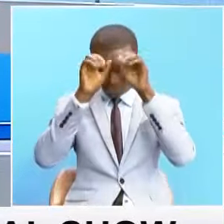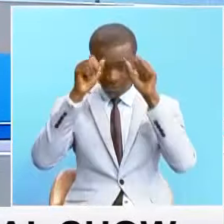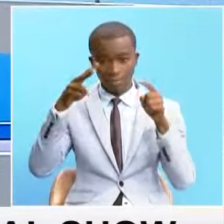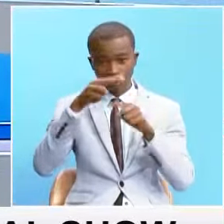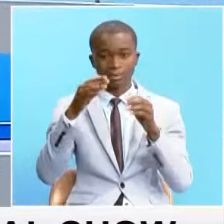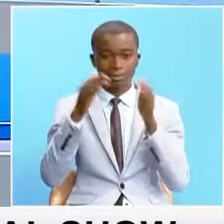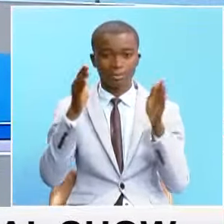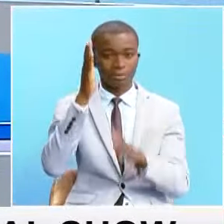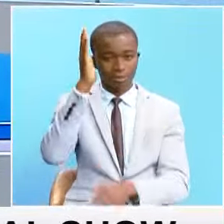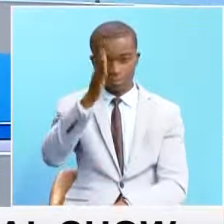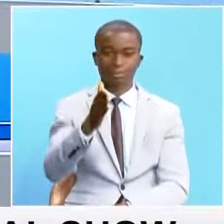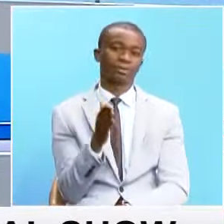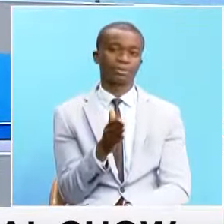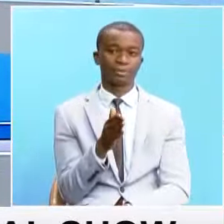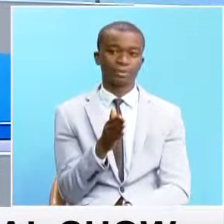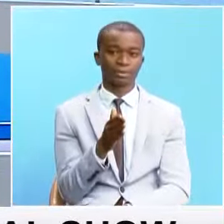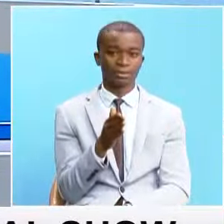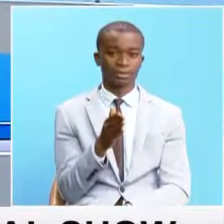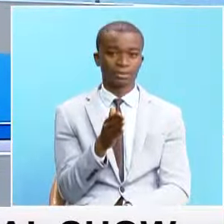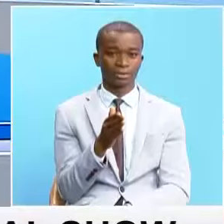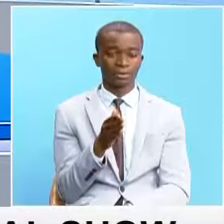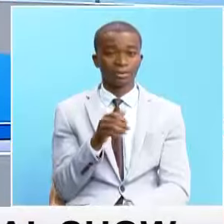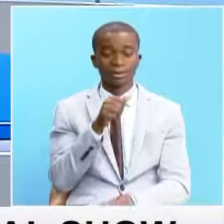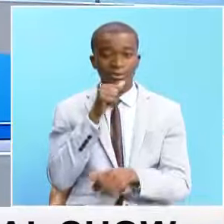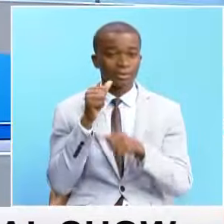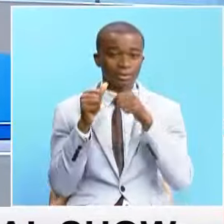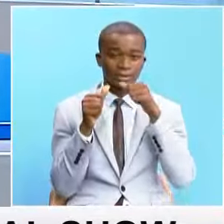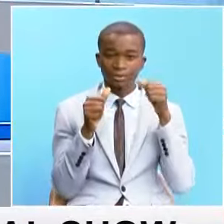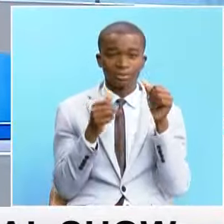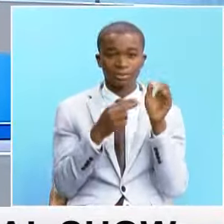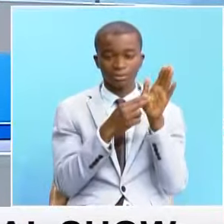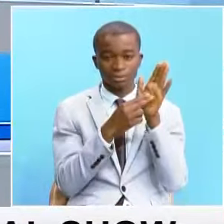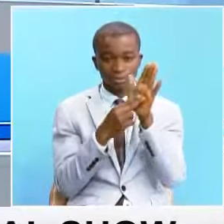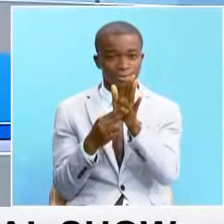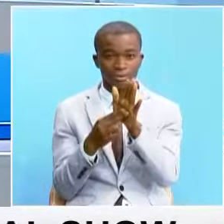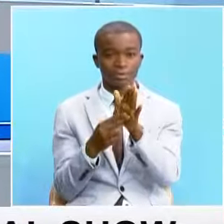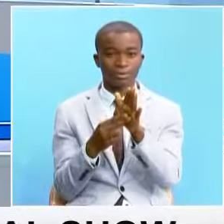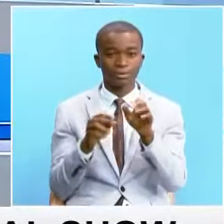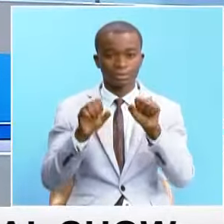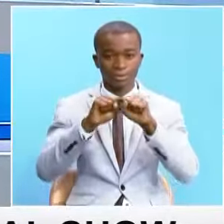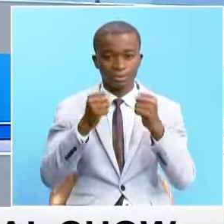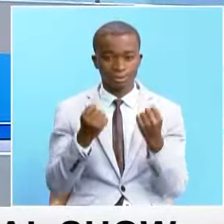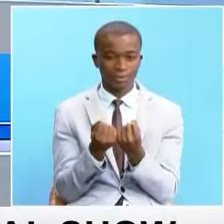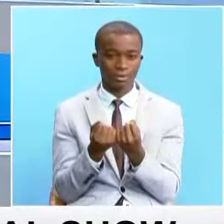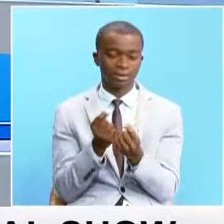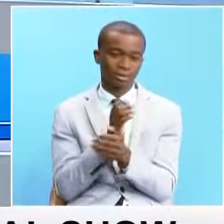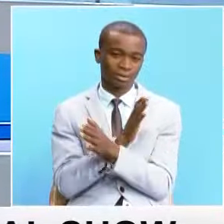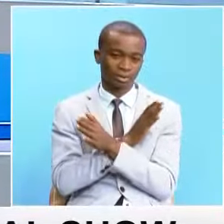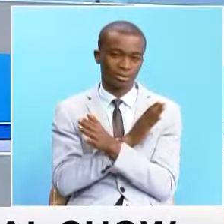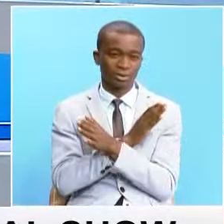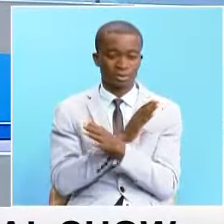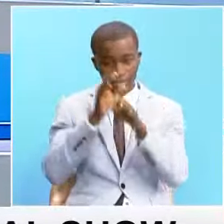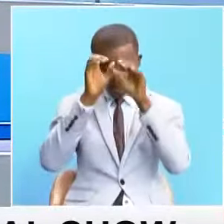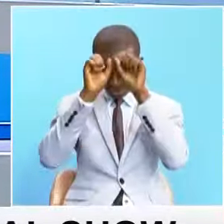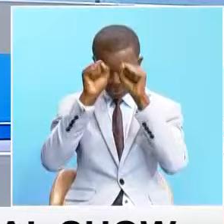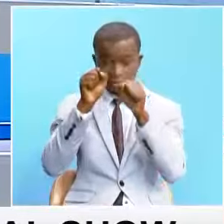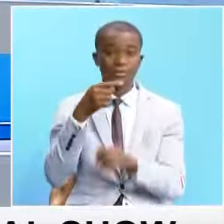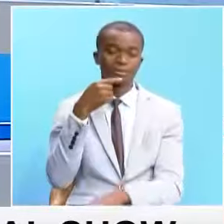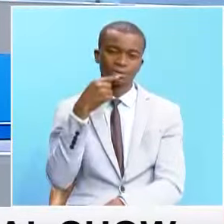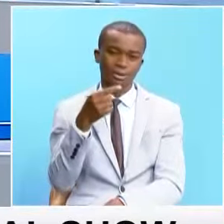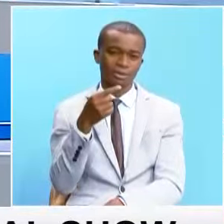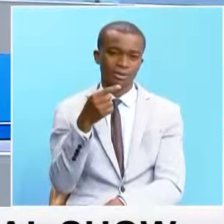Agricultural and Commercial Cooperative Society of Zambia Limited President Bernard Monga has disclosed that the official opening